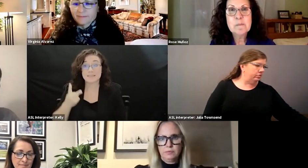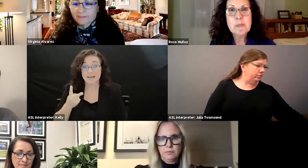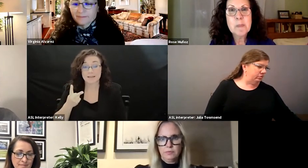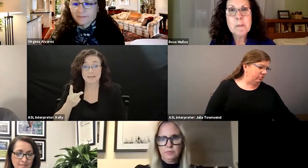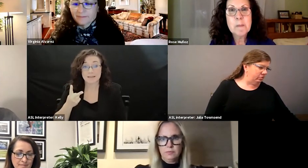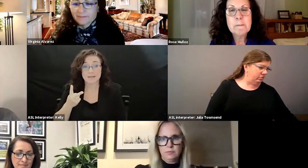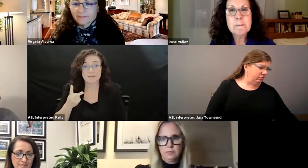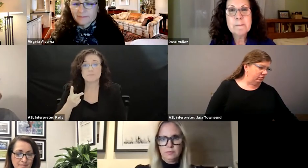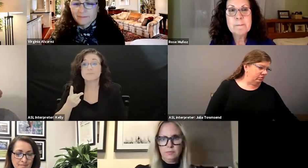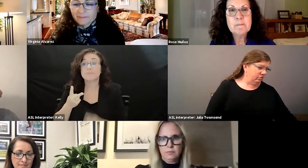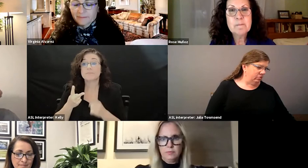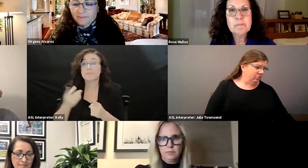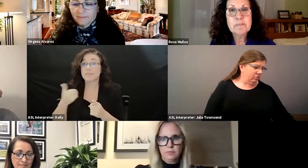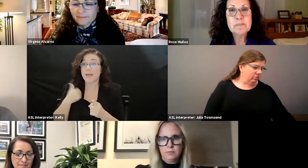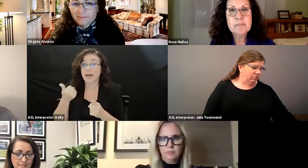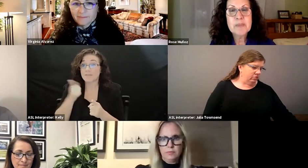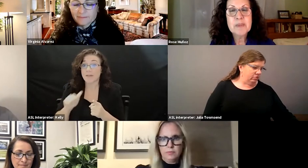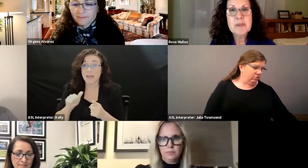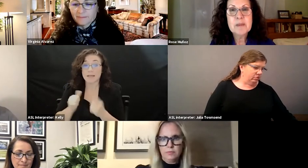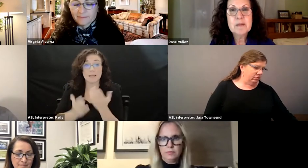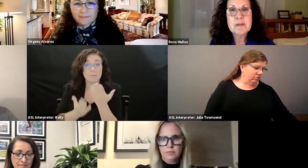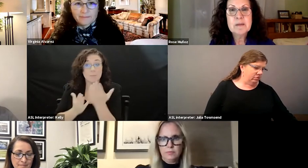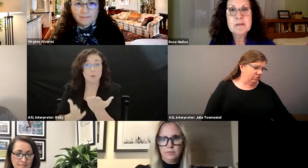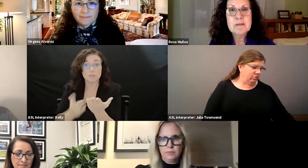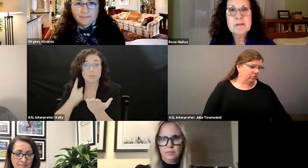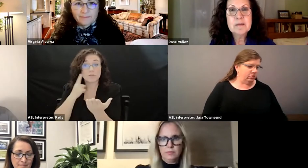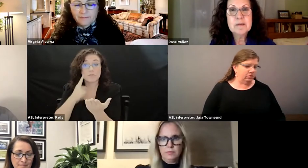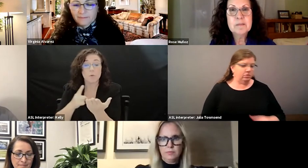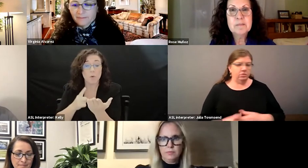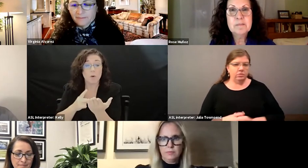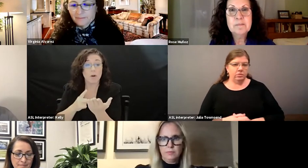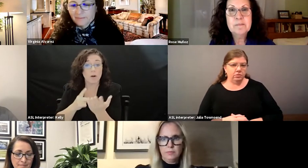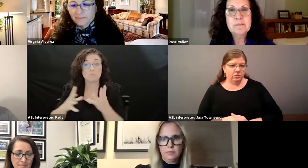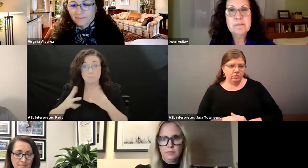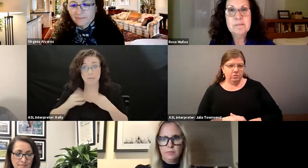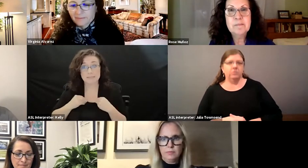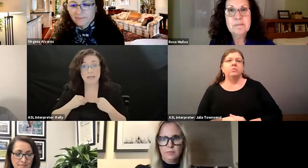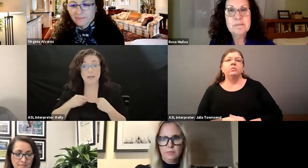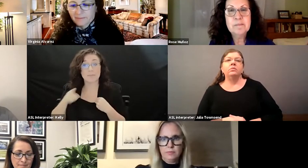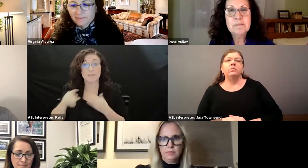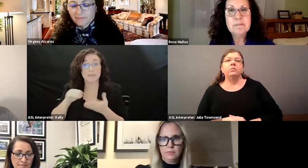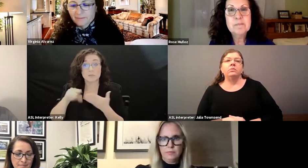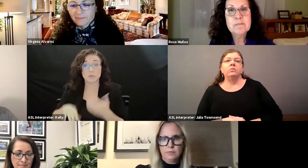is there a motion for readmission of an expelled student case number